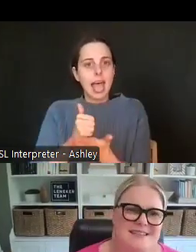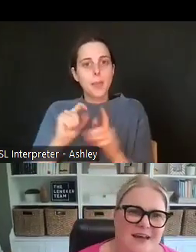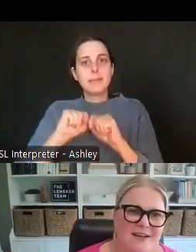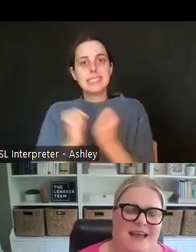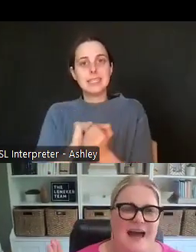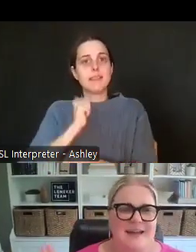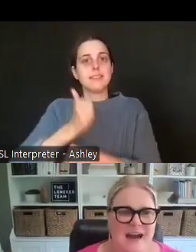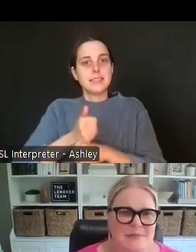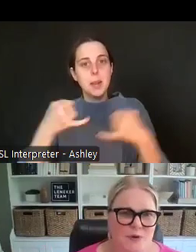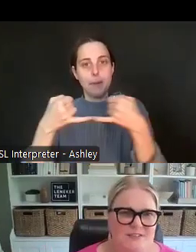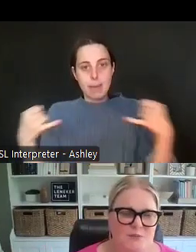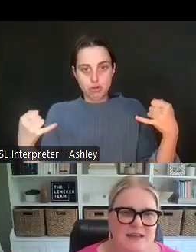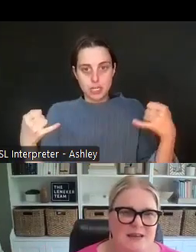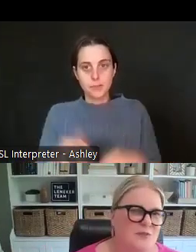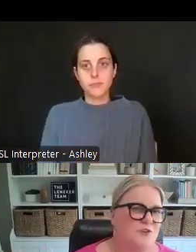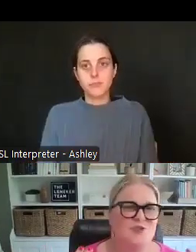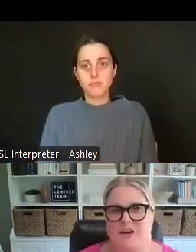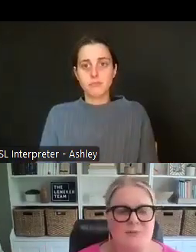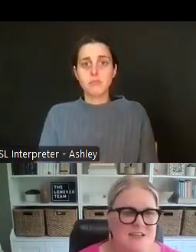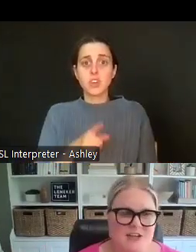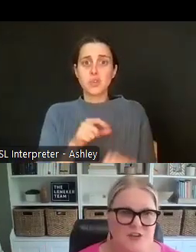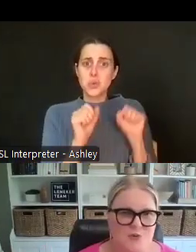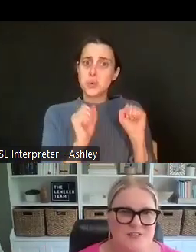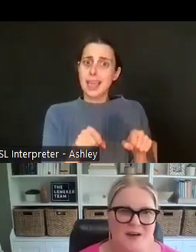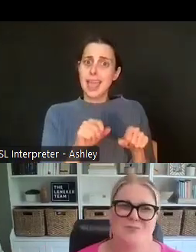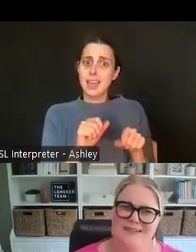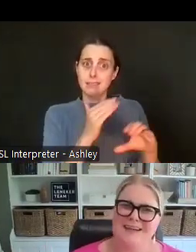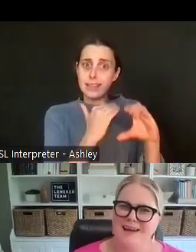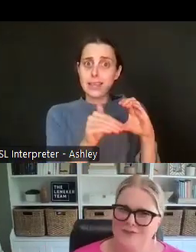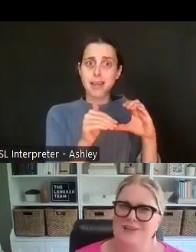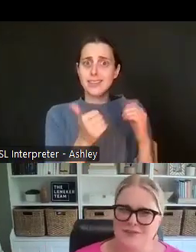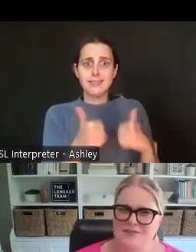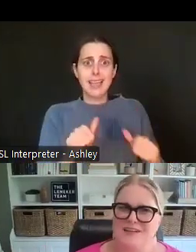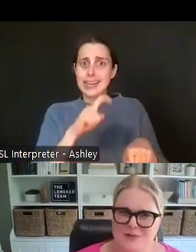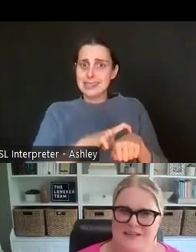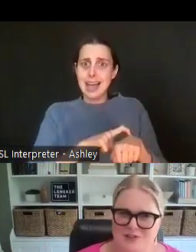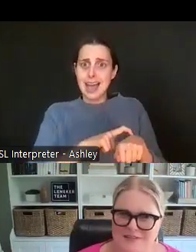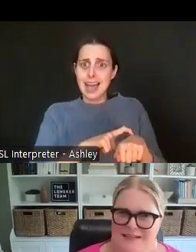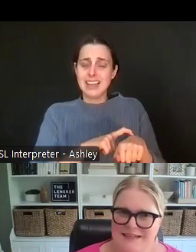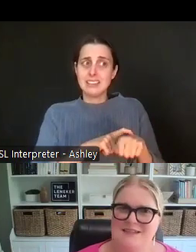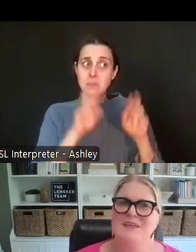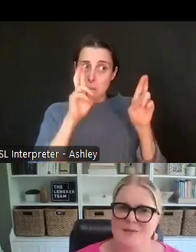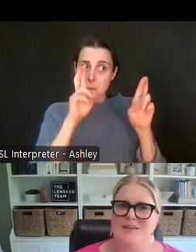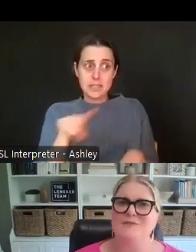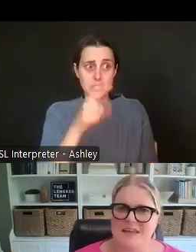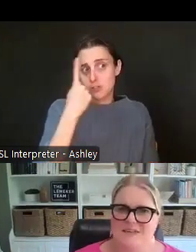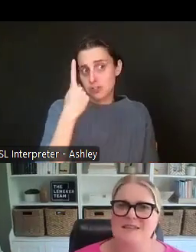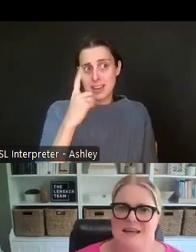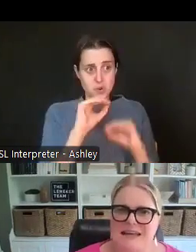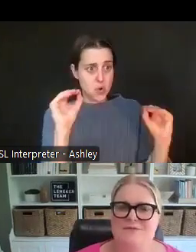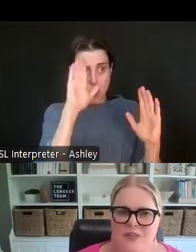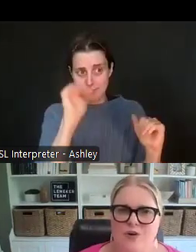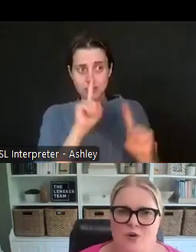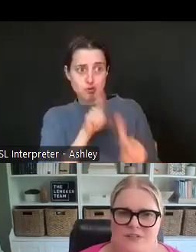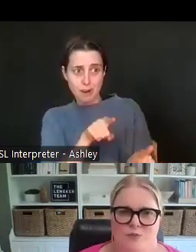this email at a time that works for me, but there's no expectation that you respond. Well, it kind of feels like there's an expectation. Sometimes it feels